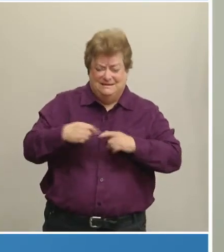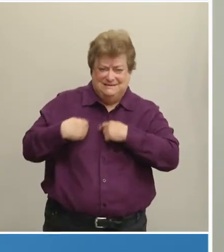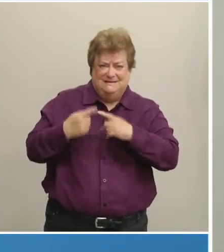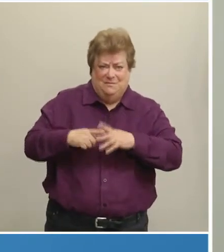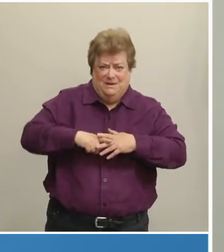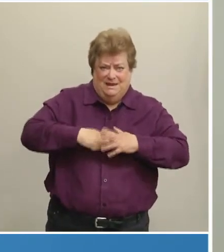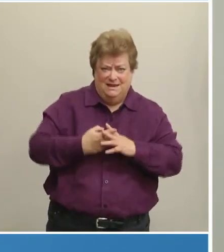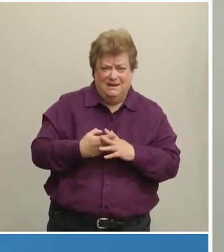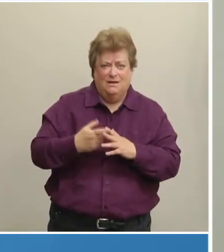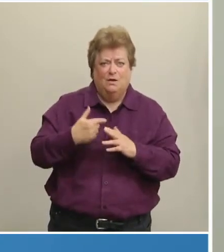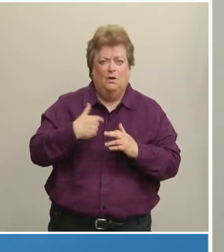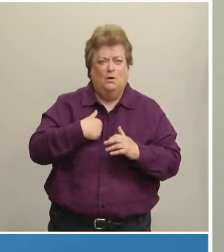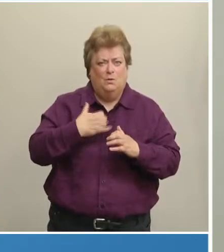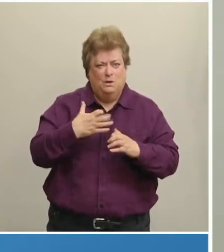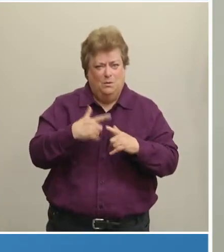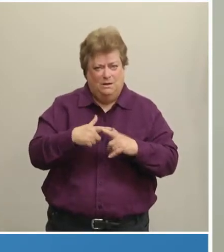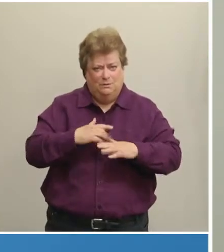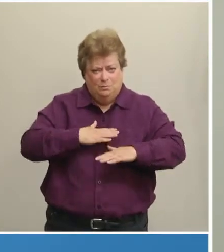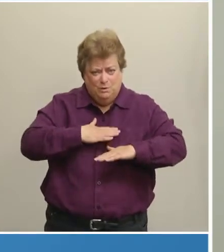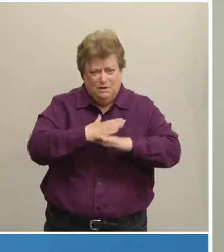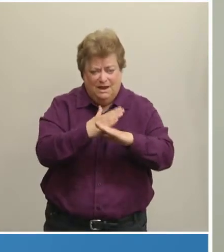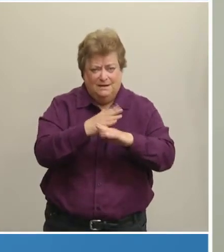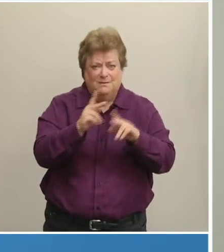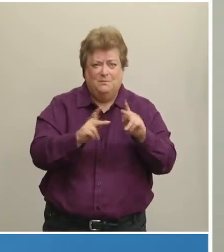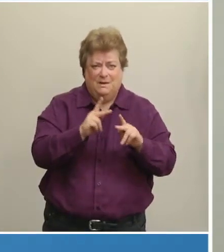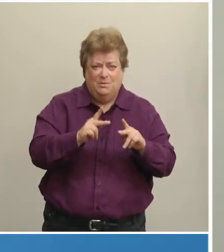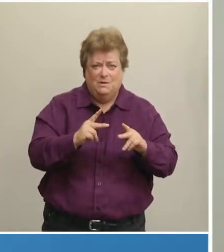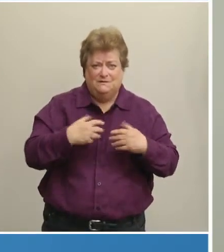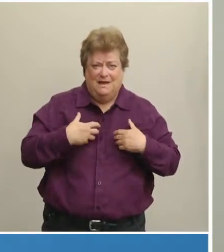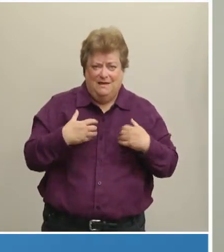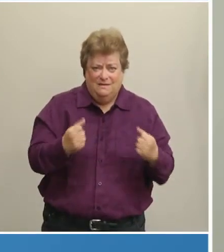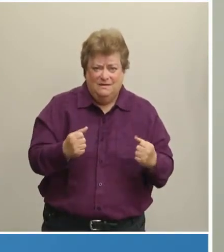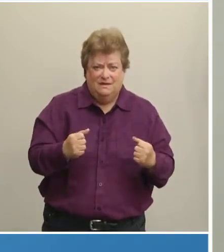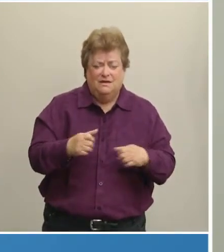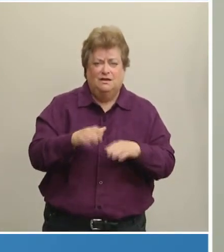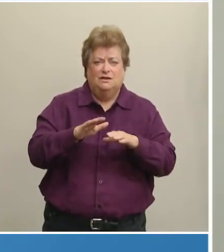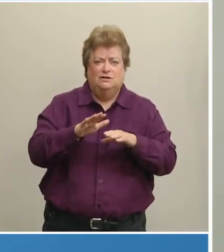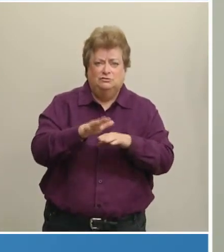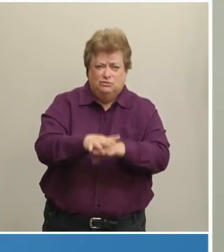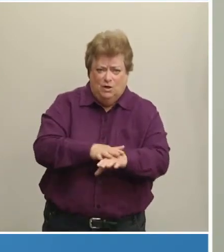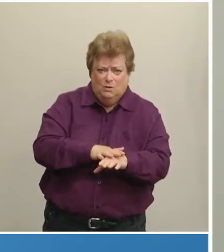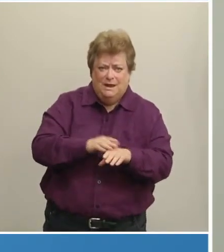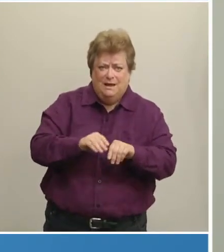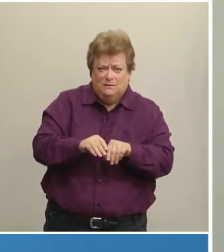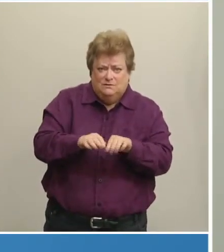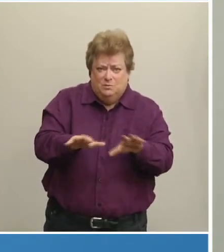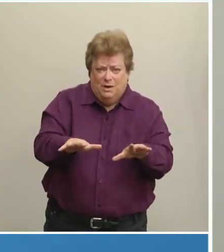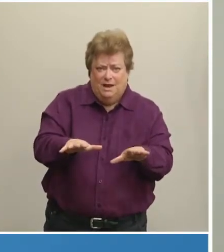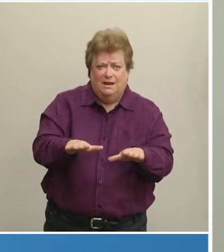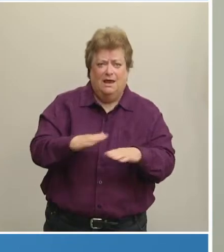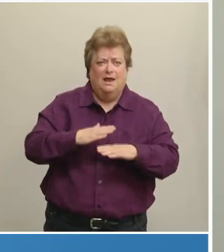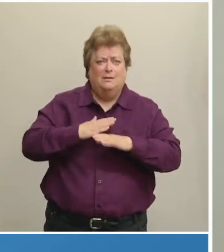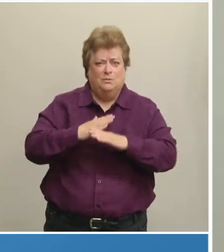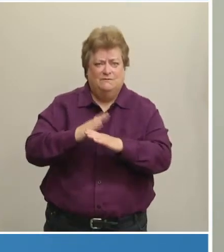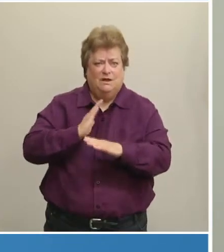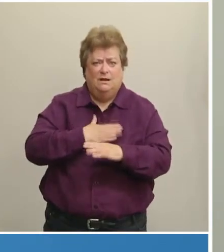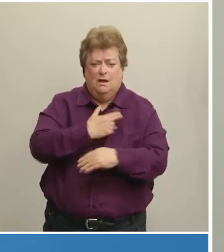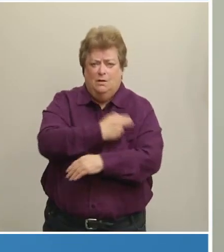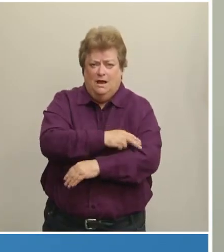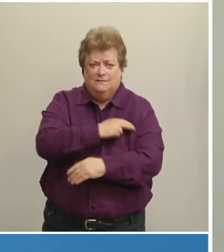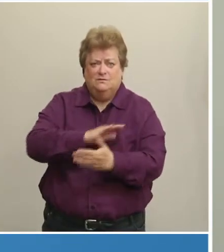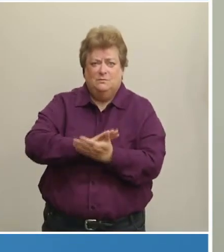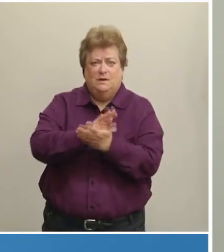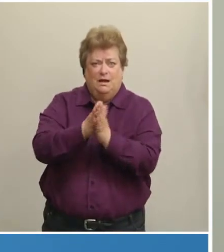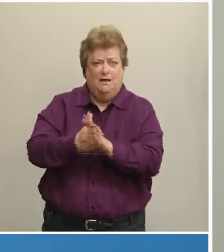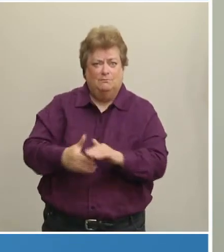been to protect the public's health, to slow the spread, to prevent our hospitals from becoming overburdened, all